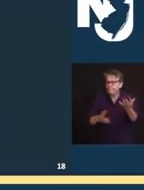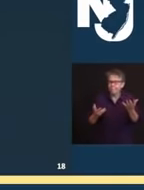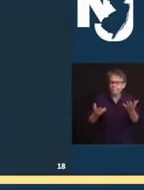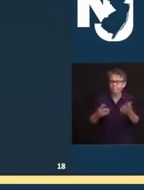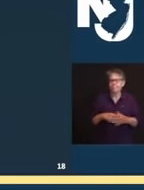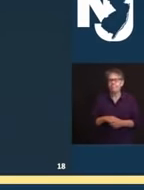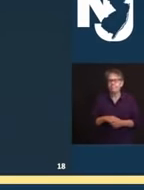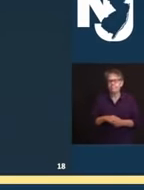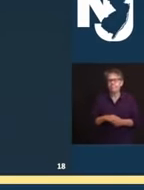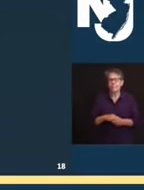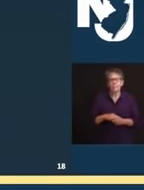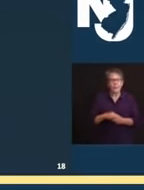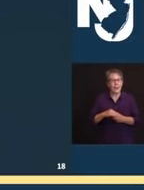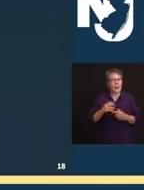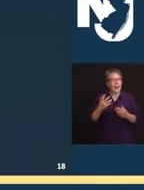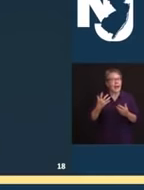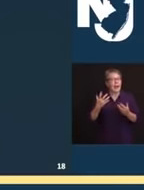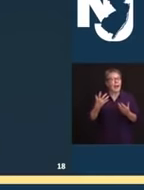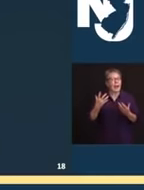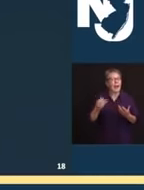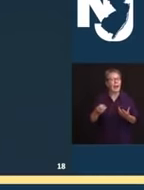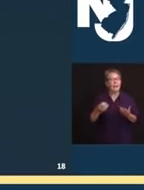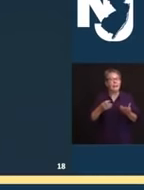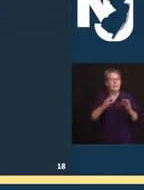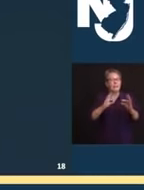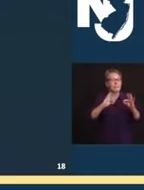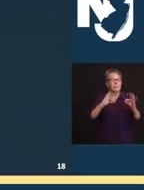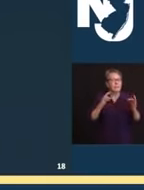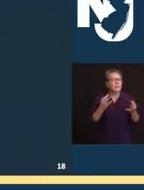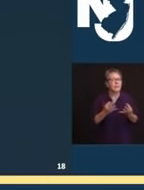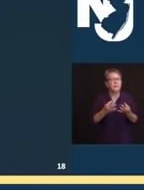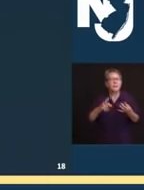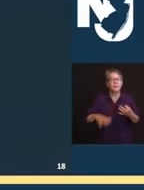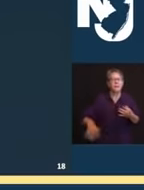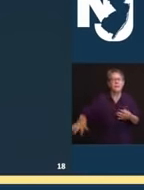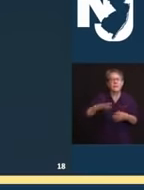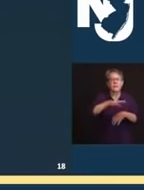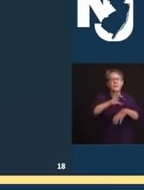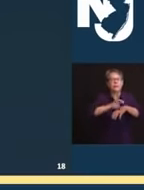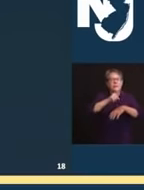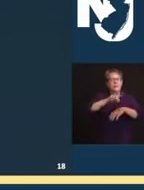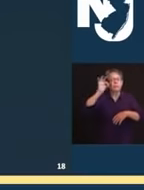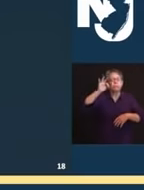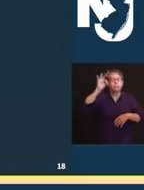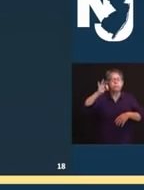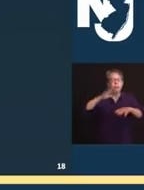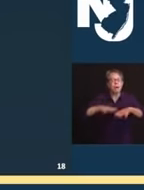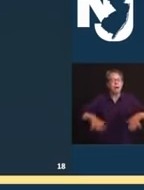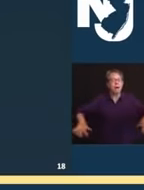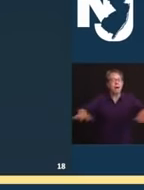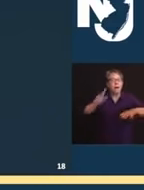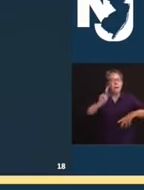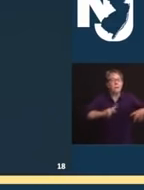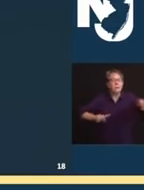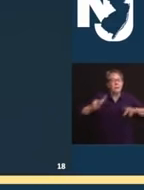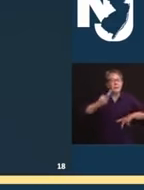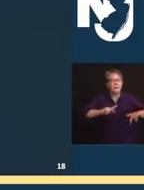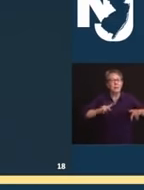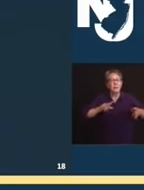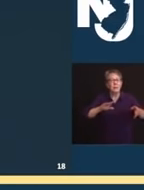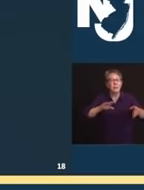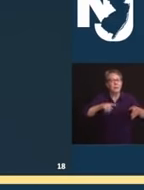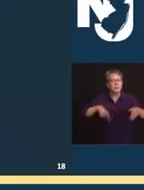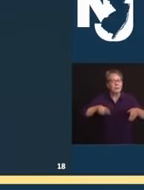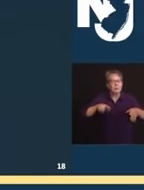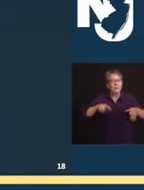also leaves behind the lives of the many thousands of people he touched throughout his time with us. His daughter Elena said